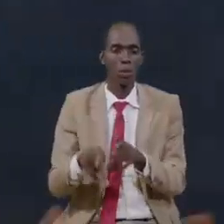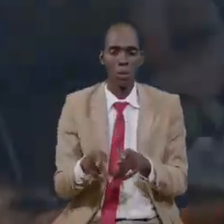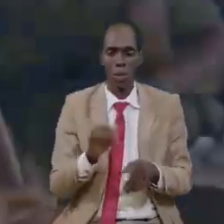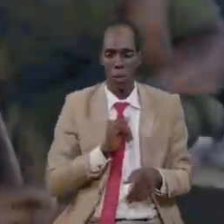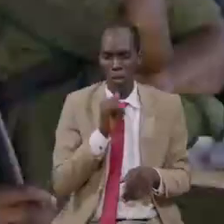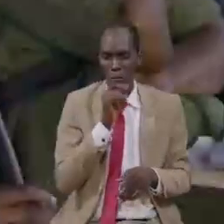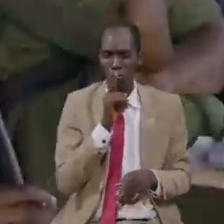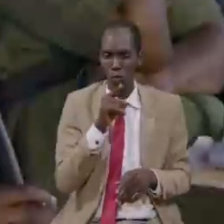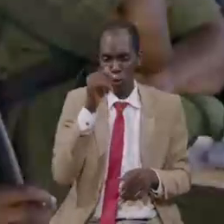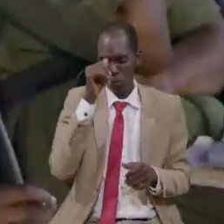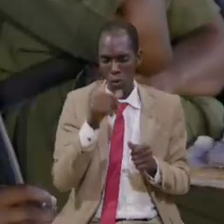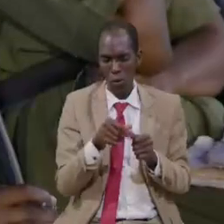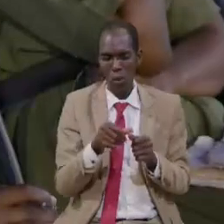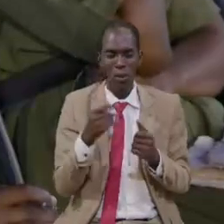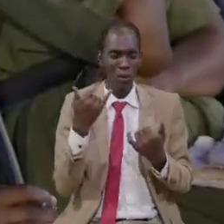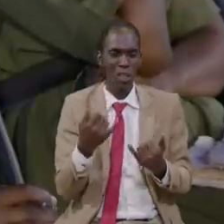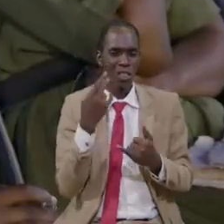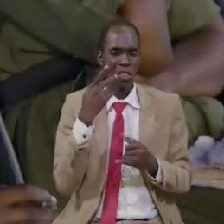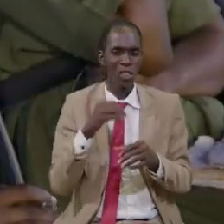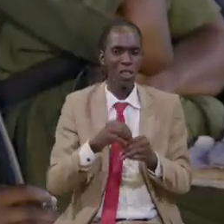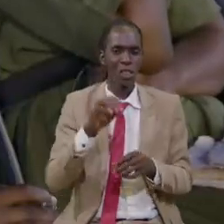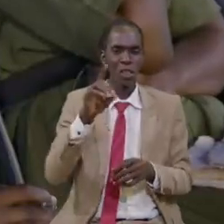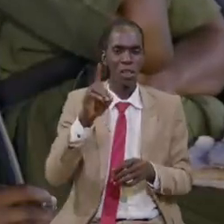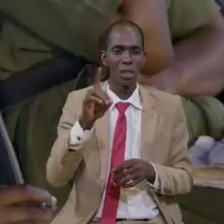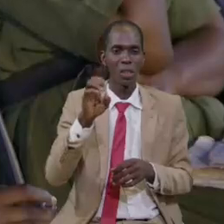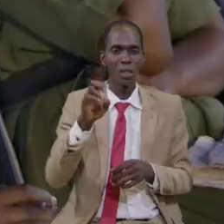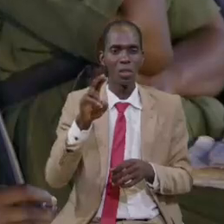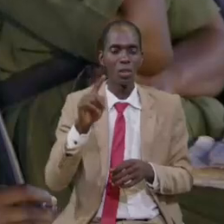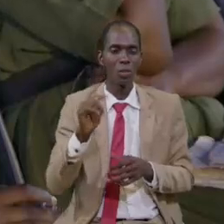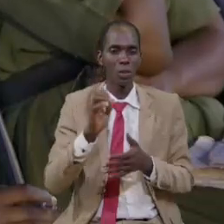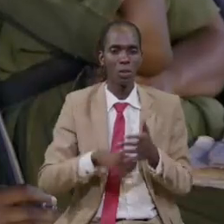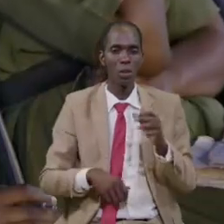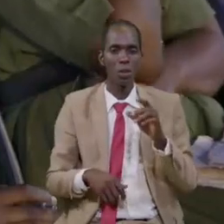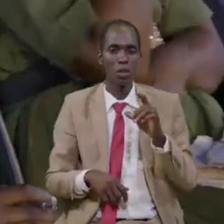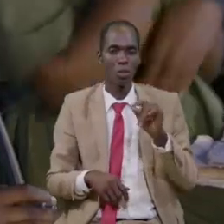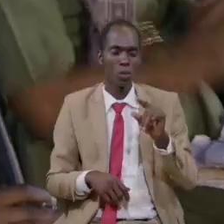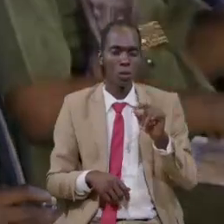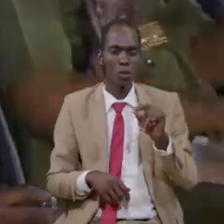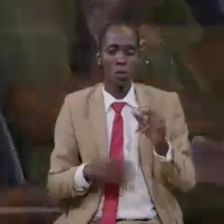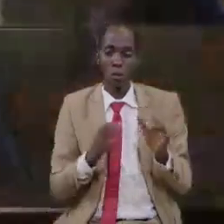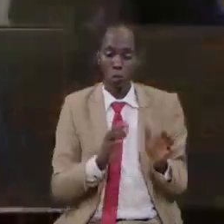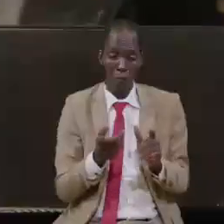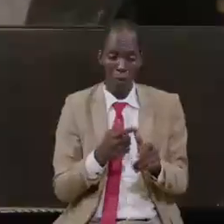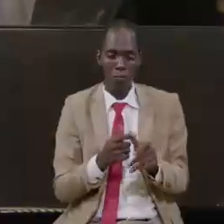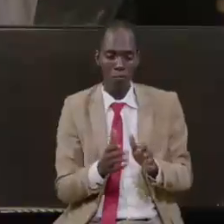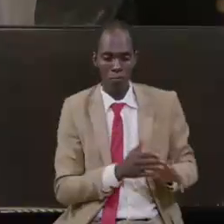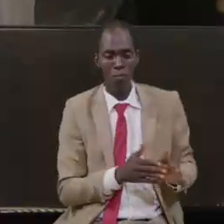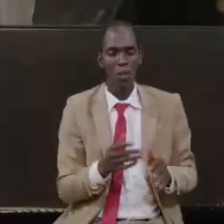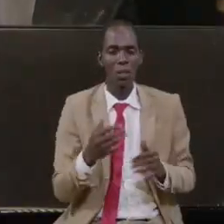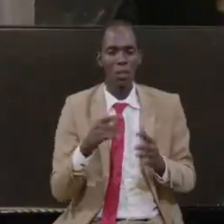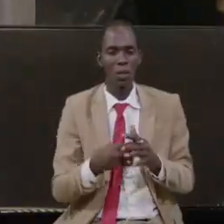Deuteronomy chapter 28. But before you get there, look at Genesis. The curse